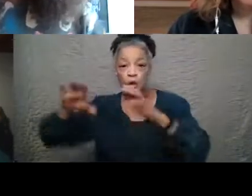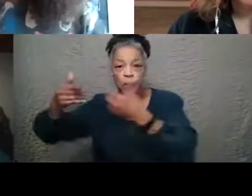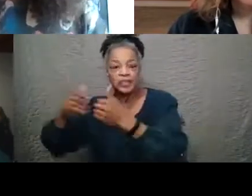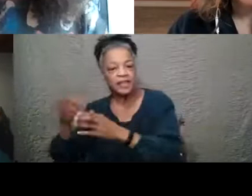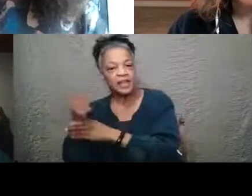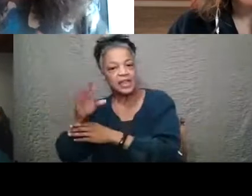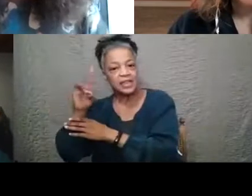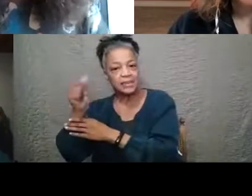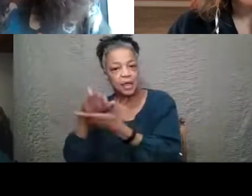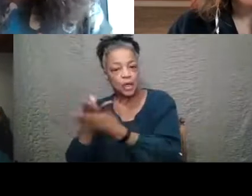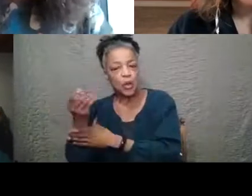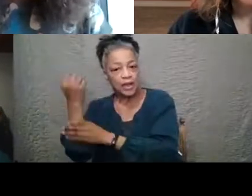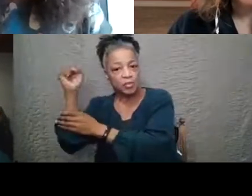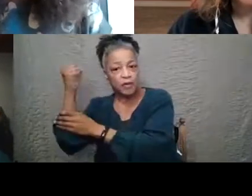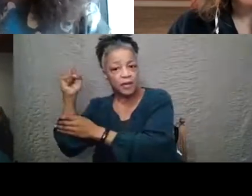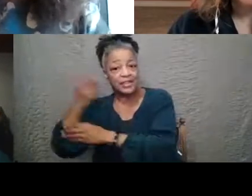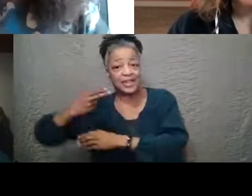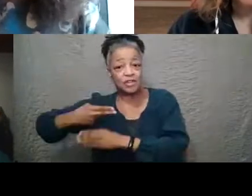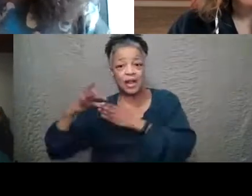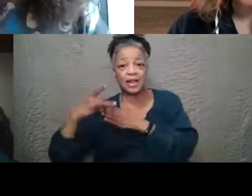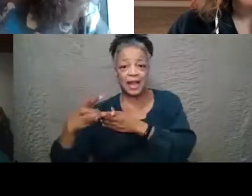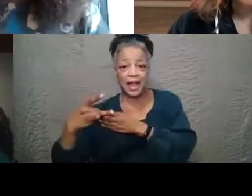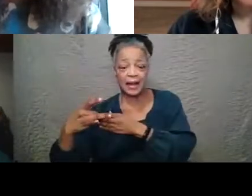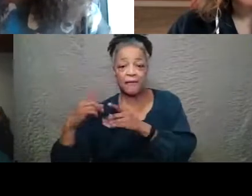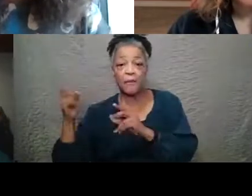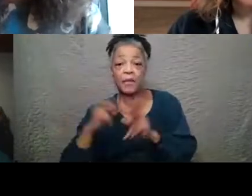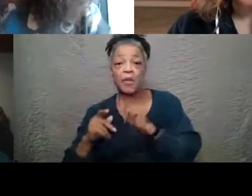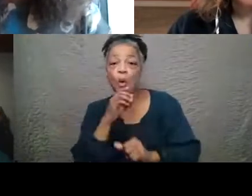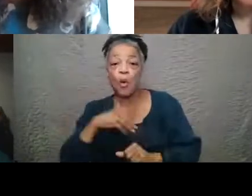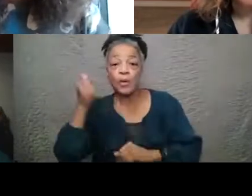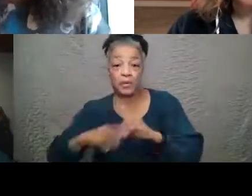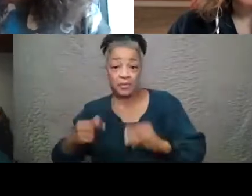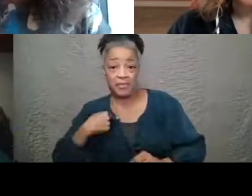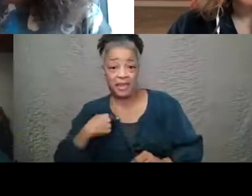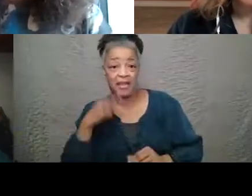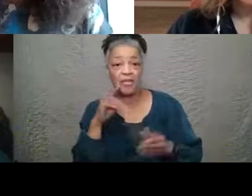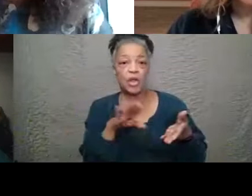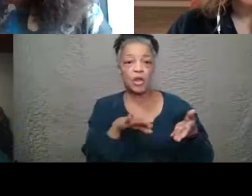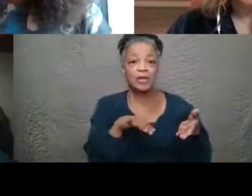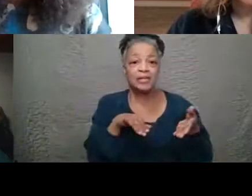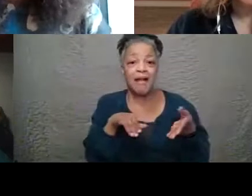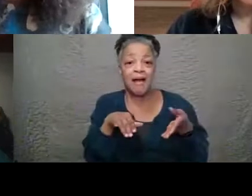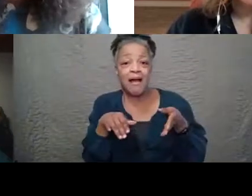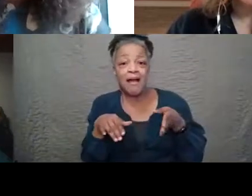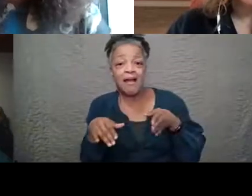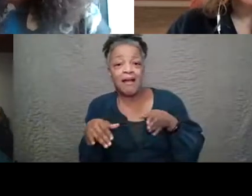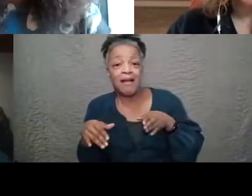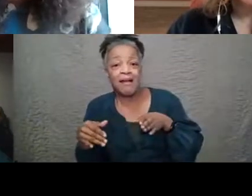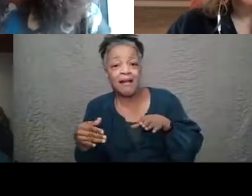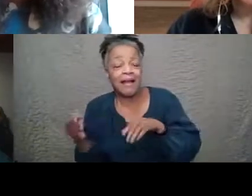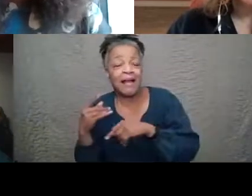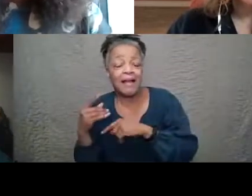movement that historically are led by people that are older than me, and they are dying on the vine, whether or not they're cognizant of